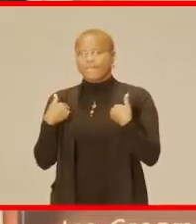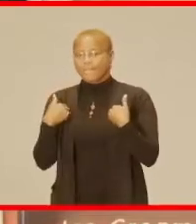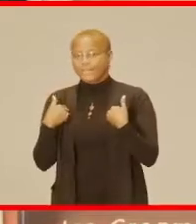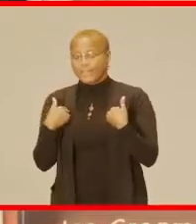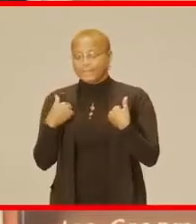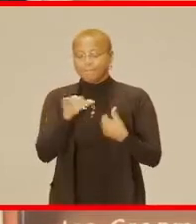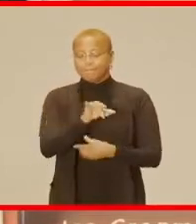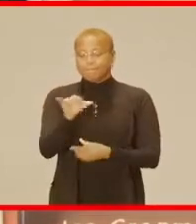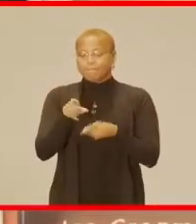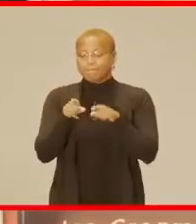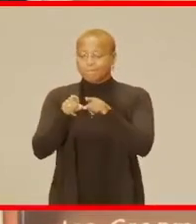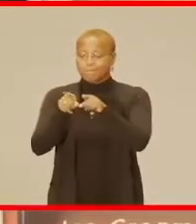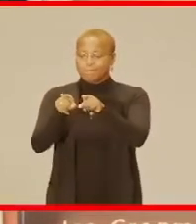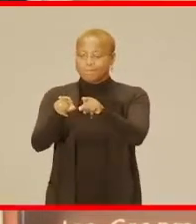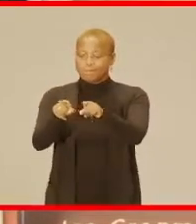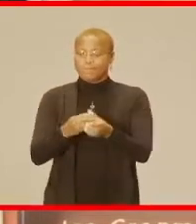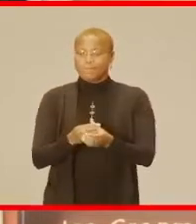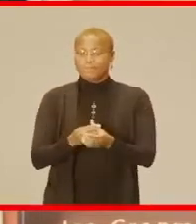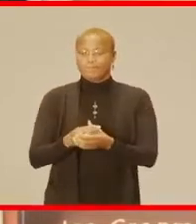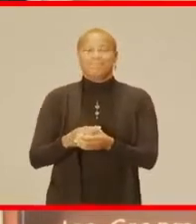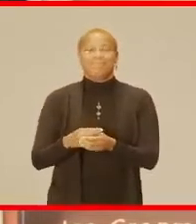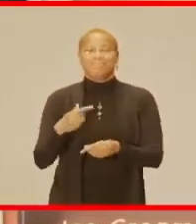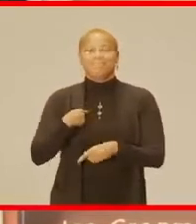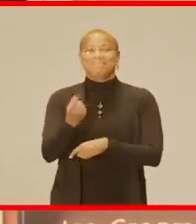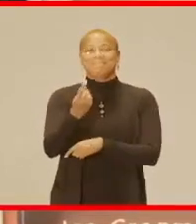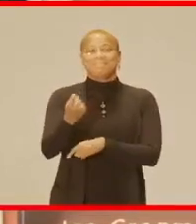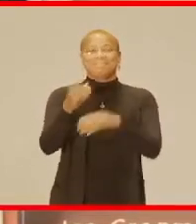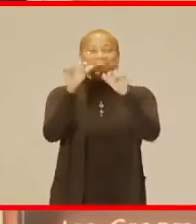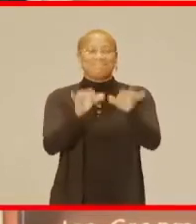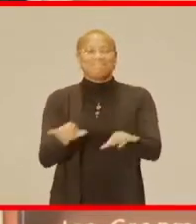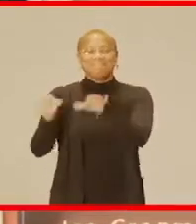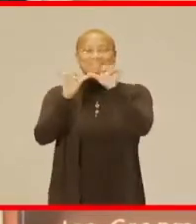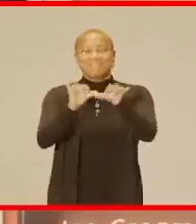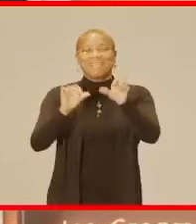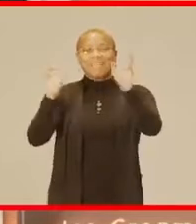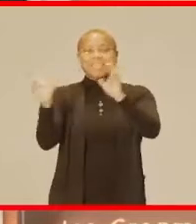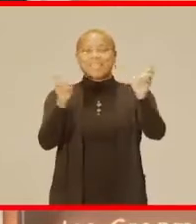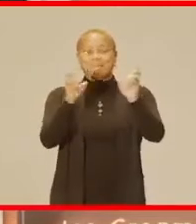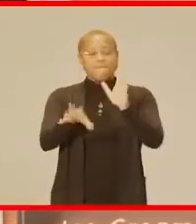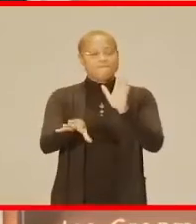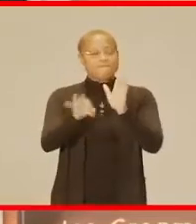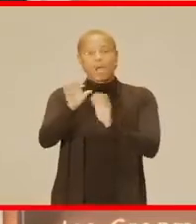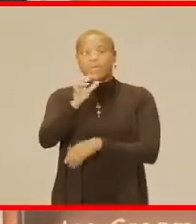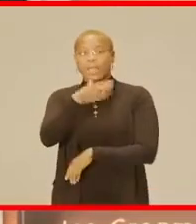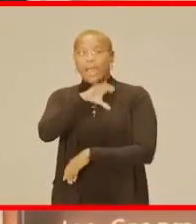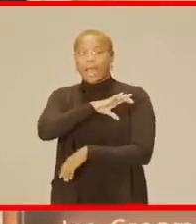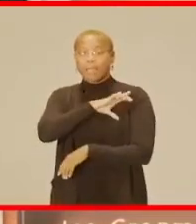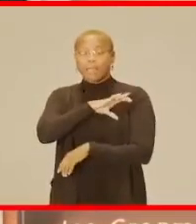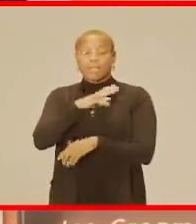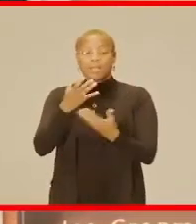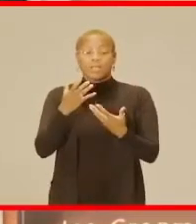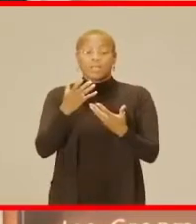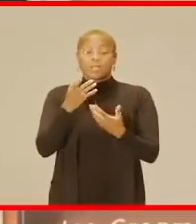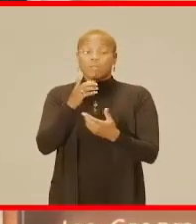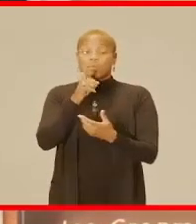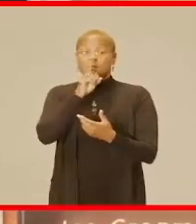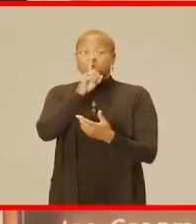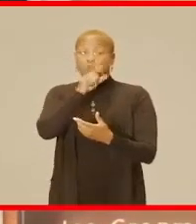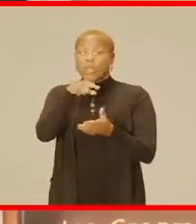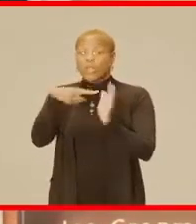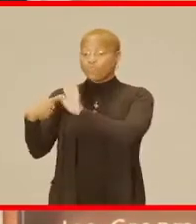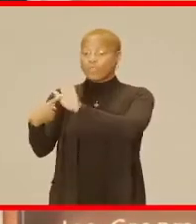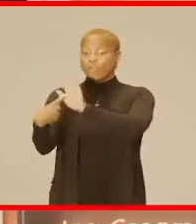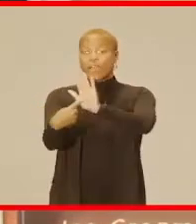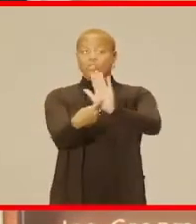Absolutely, and in fact, one common theme found in anime, and this actually is a reflection of